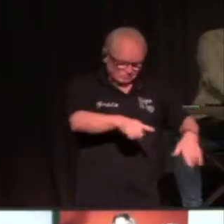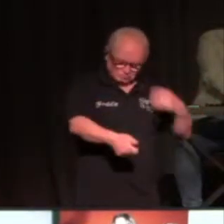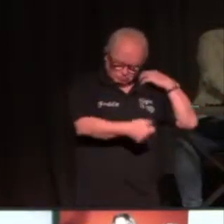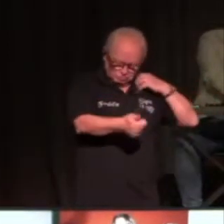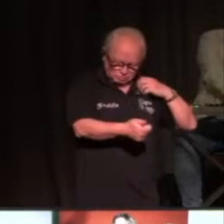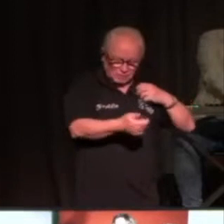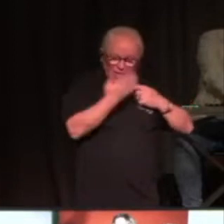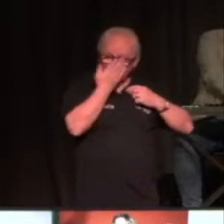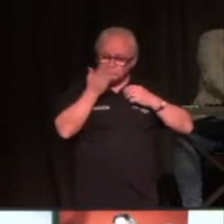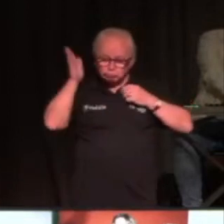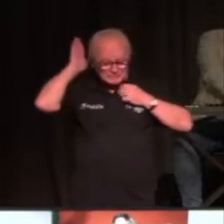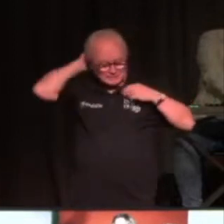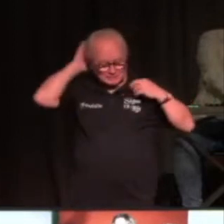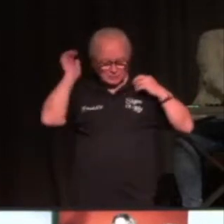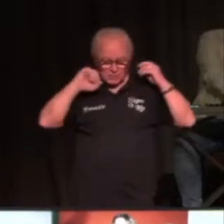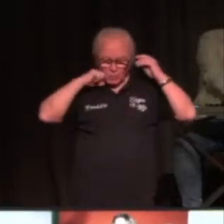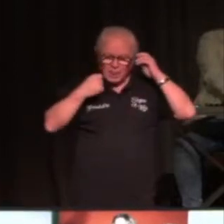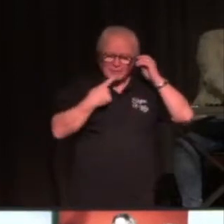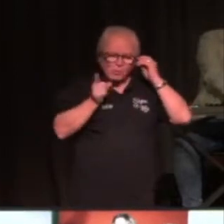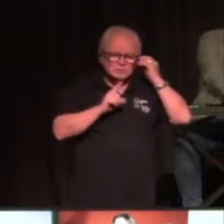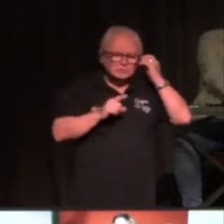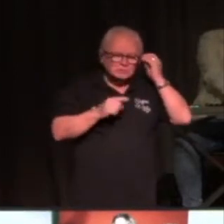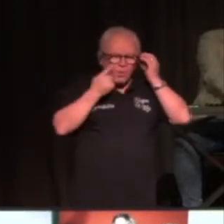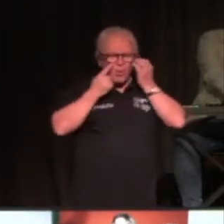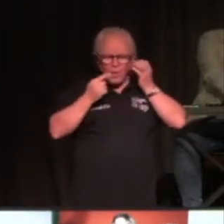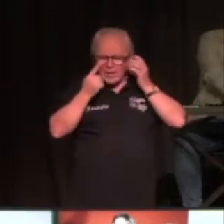There shall be weeping and gnashing of teeth.